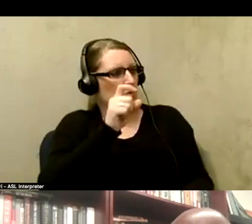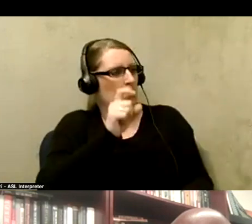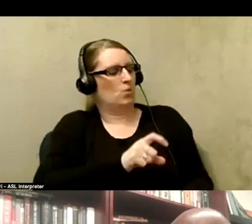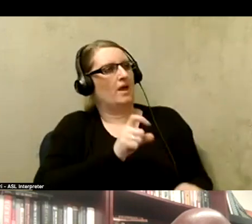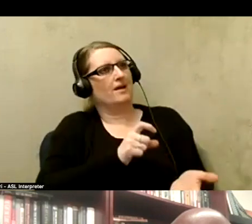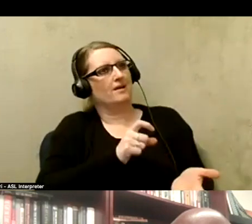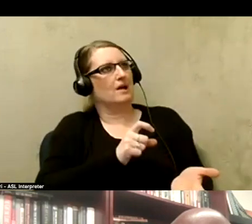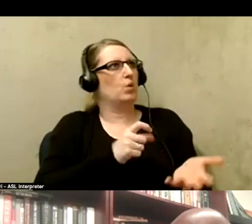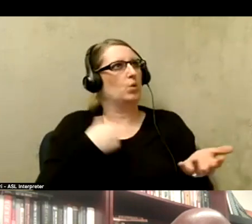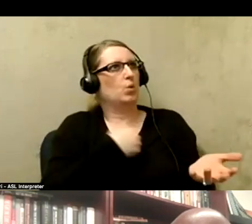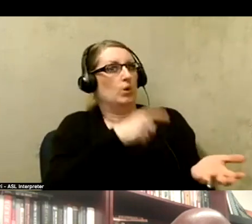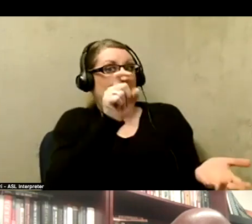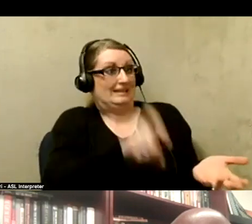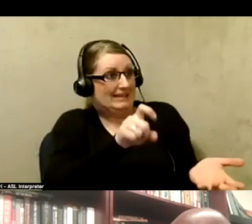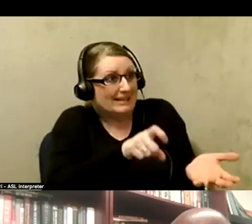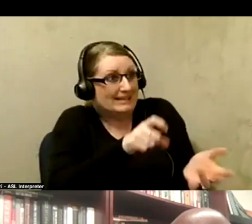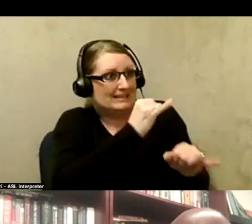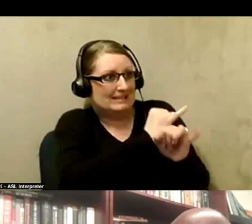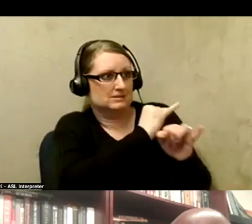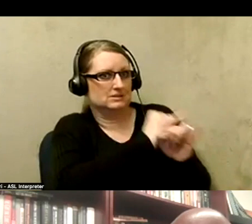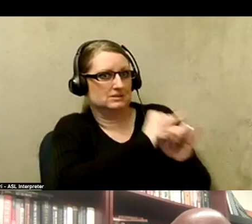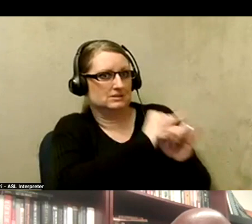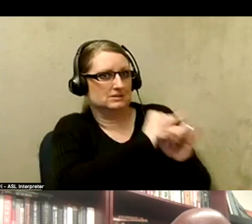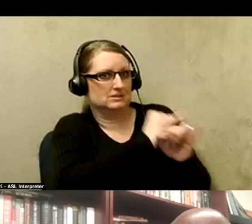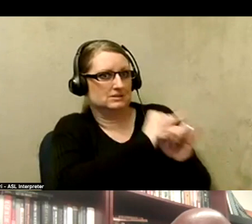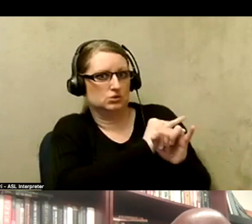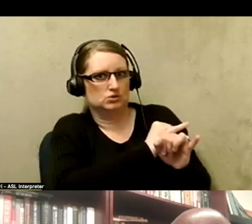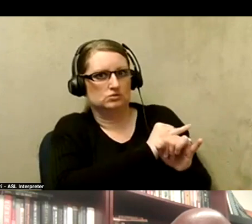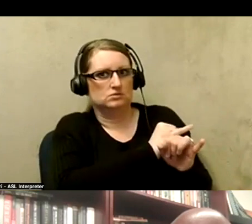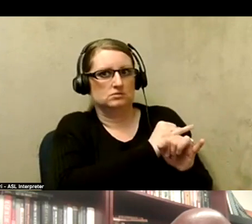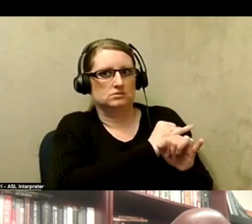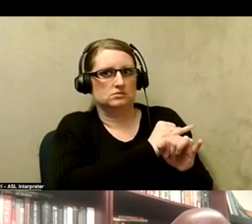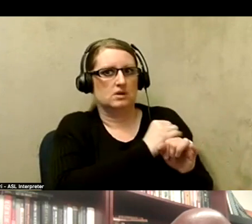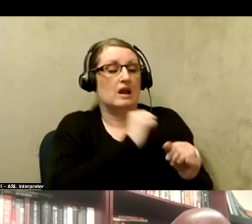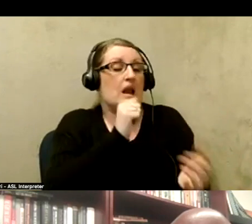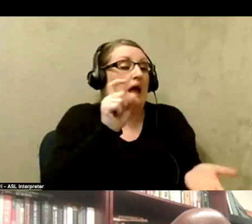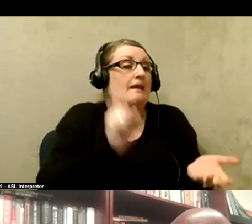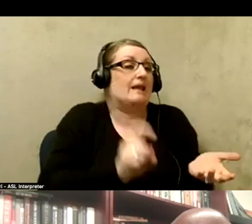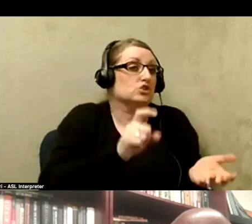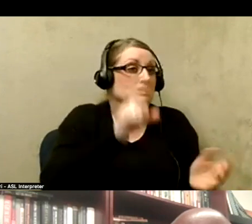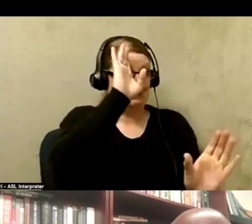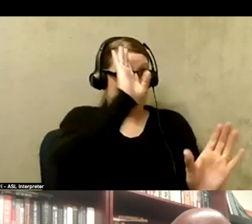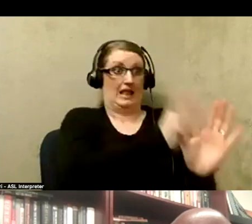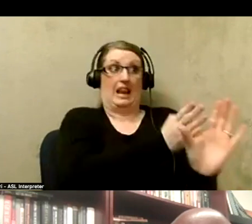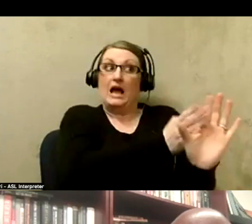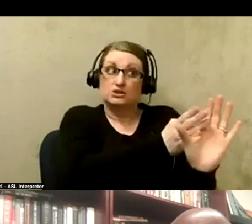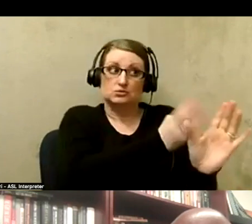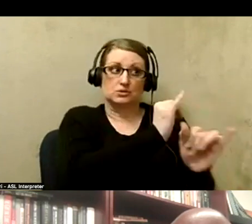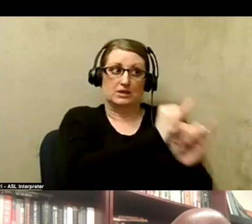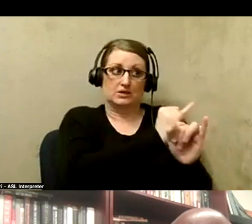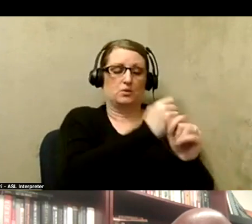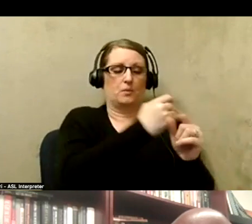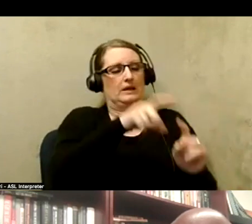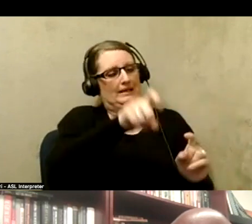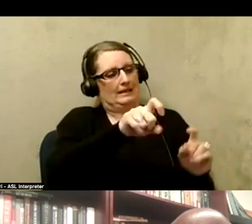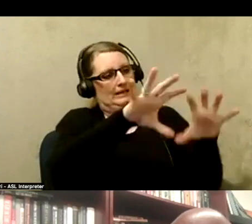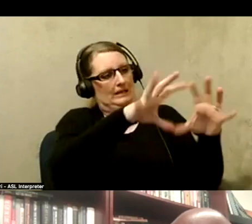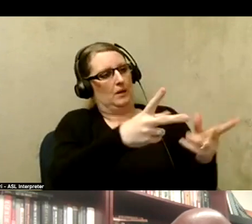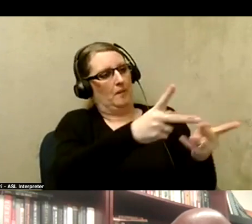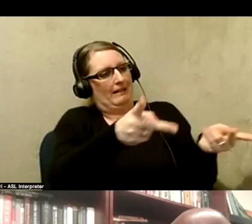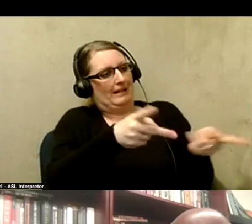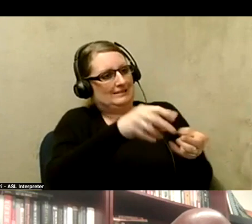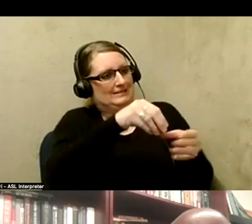we need institutions, not necessarily psychiatric institutions, but institutions in